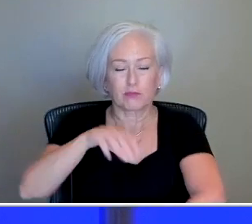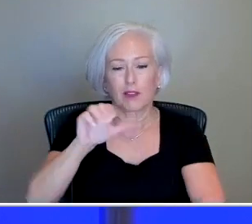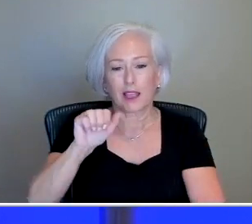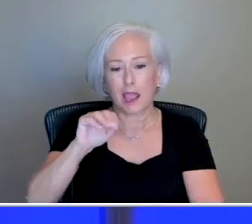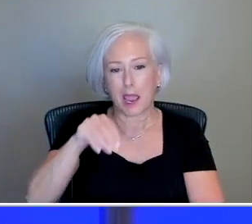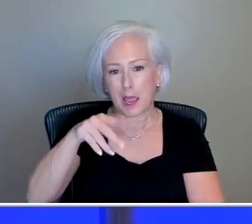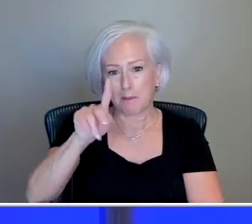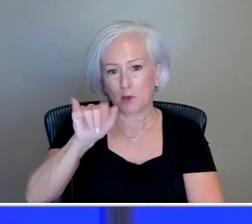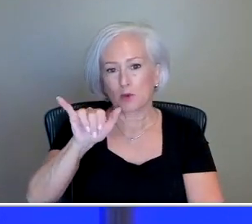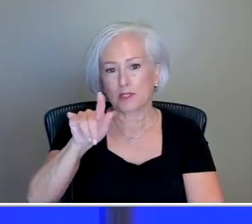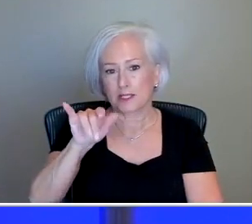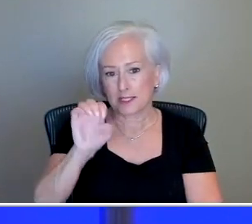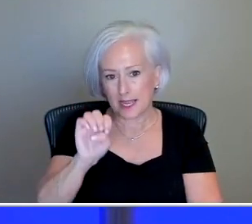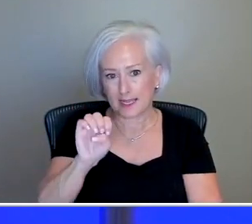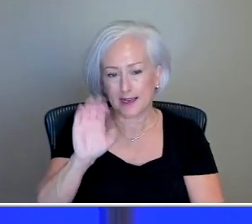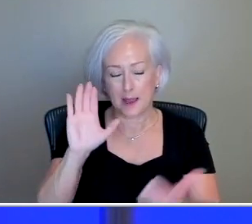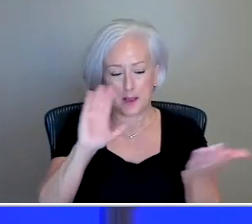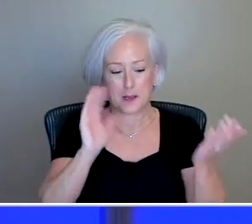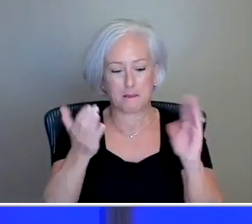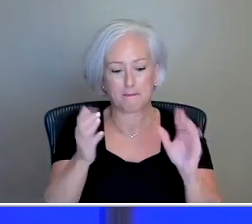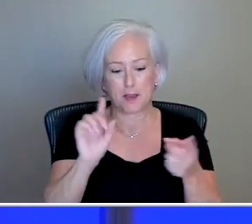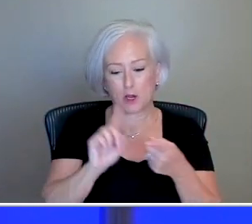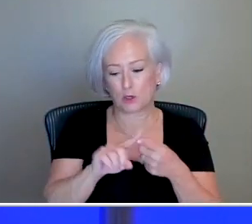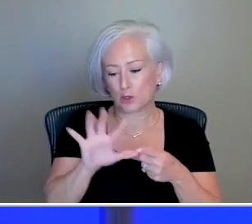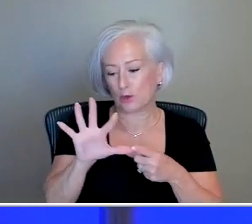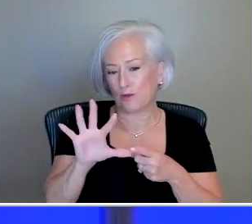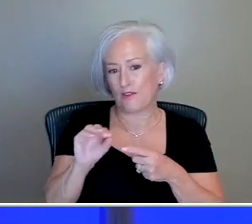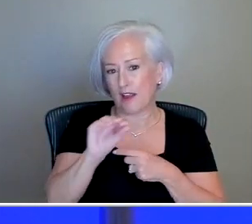about 5% for all other sarcomas. So